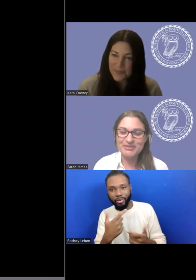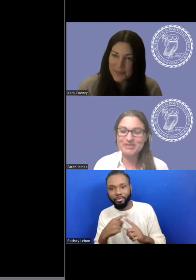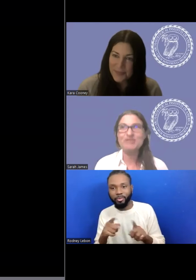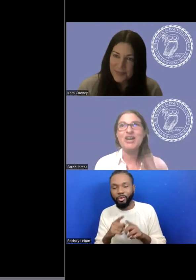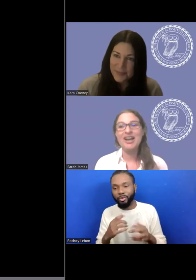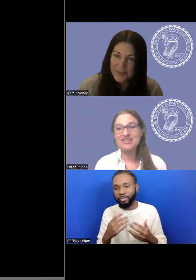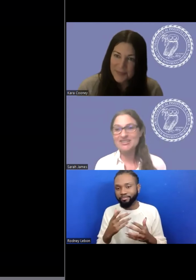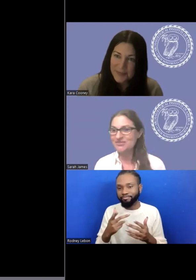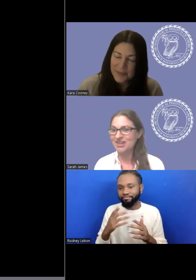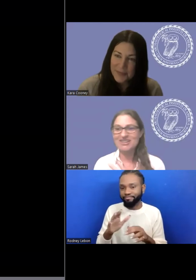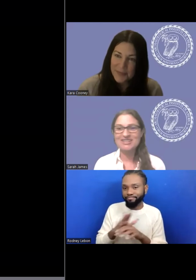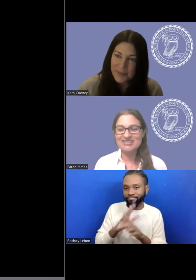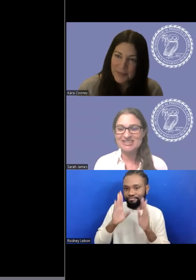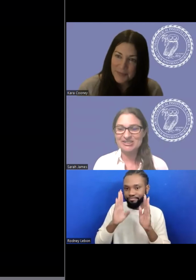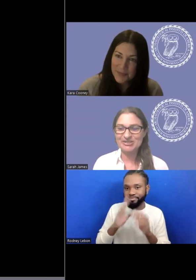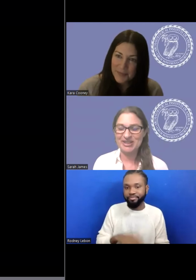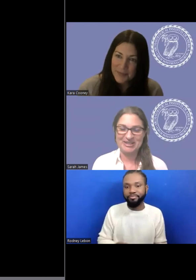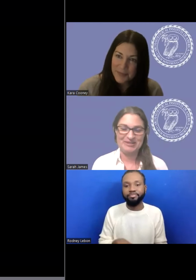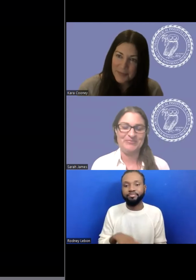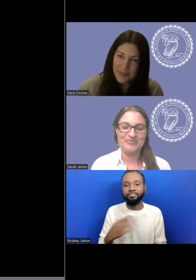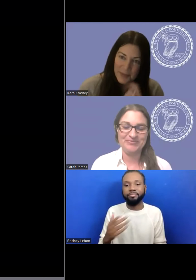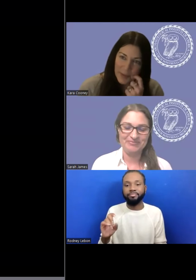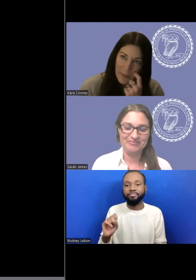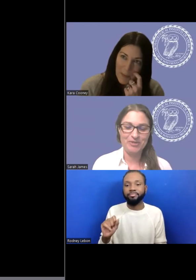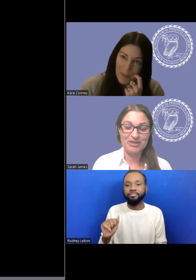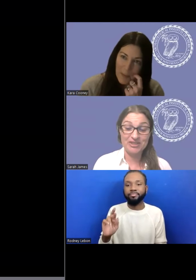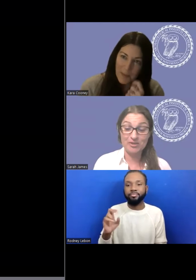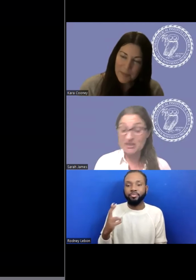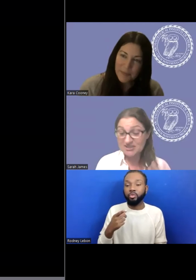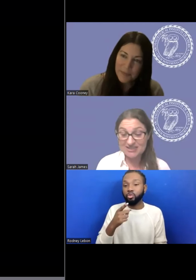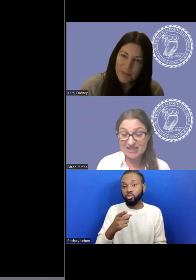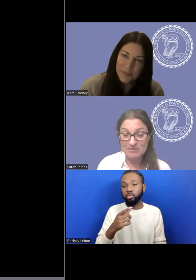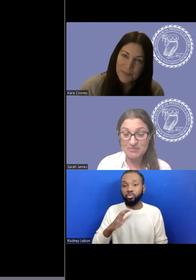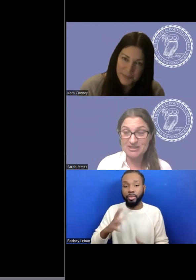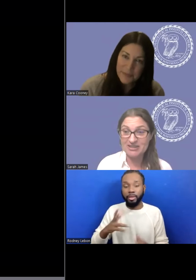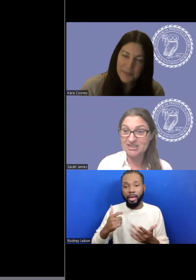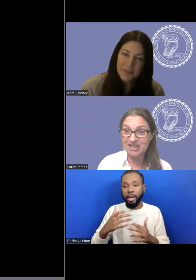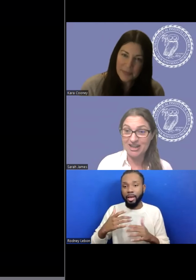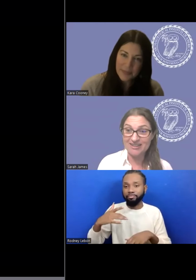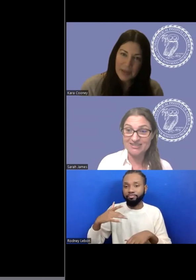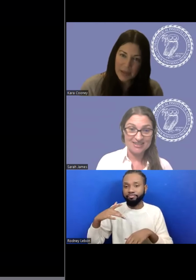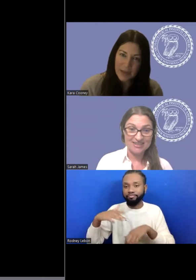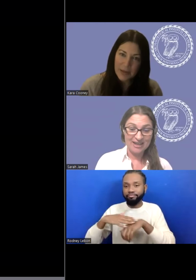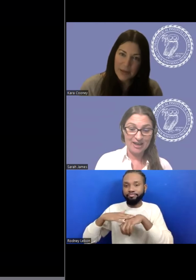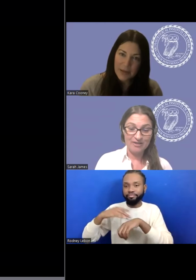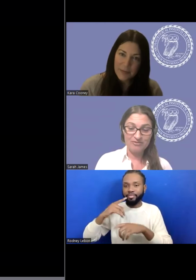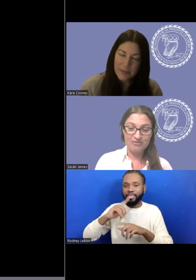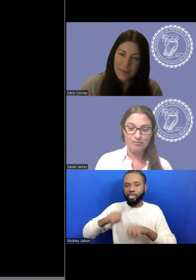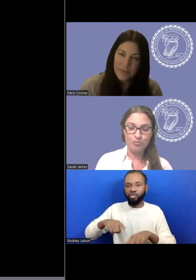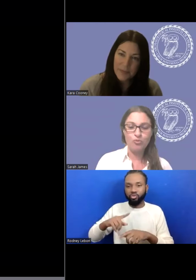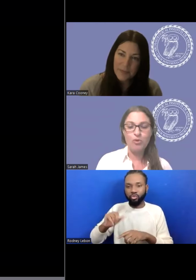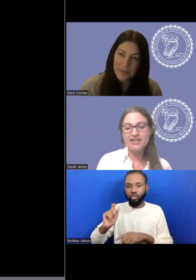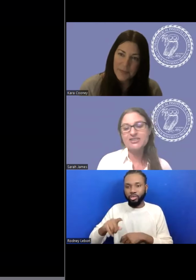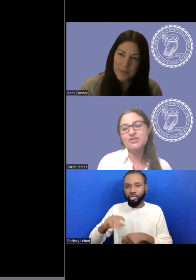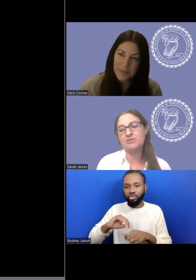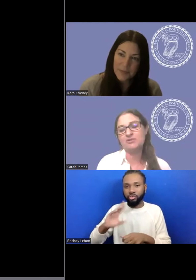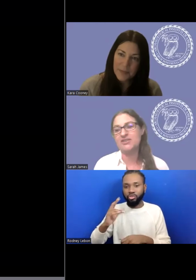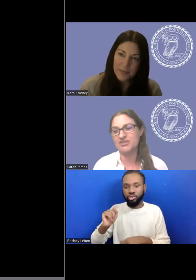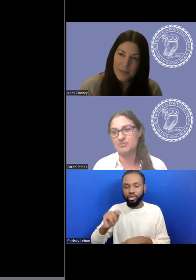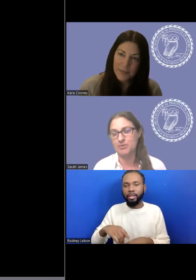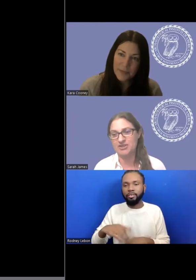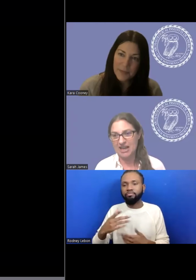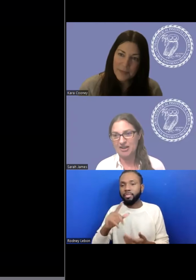attention. So you've kind of gone into one of the questions that came up in the chat of, why did you want